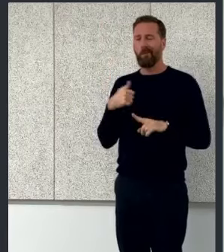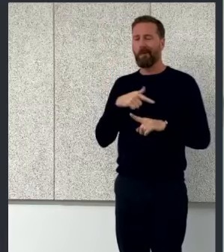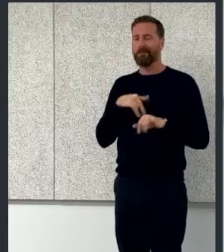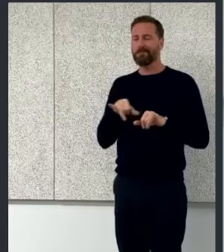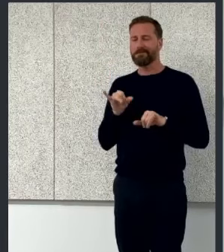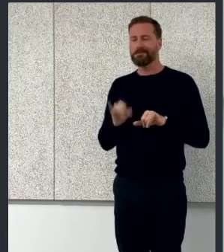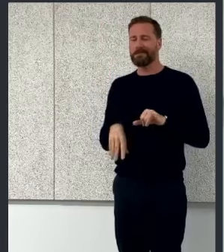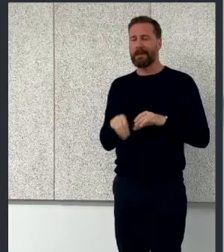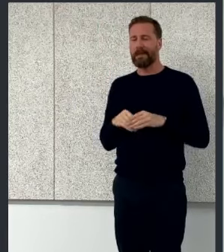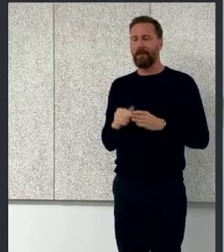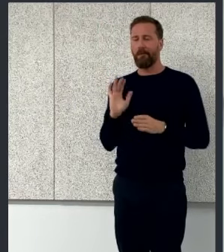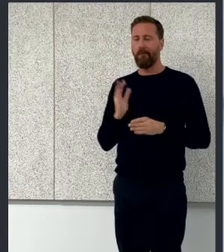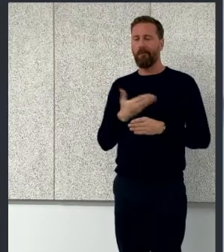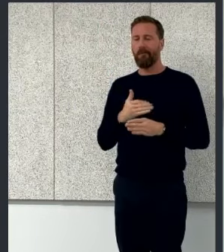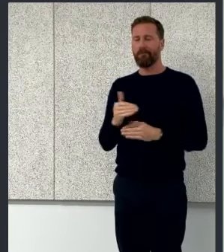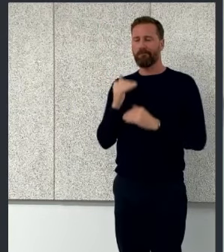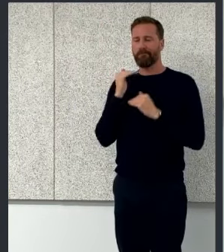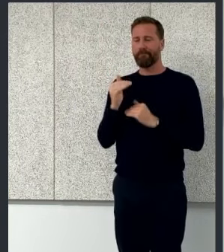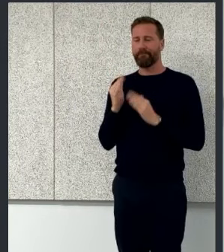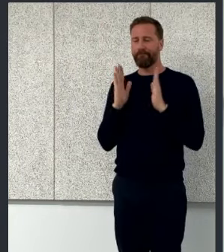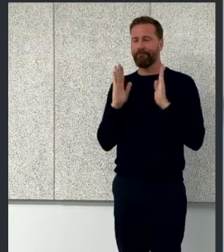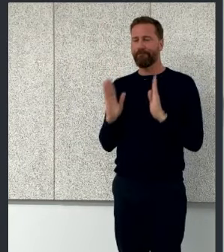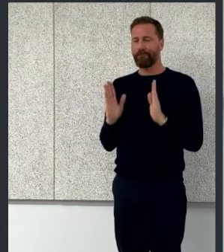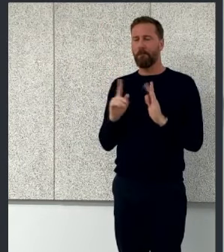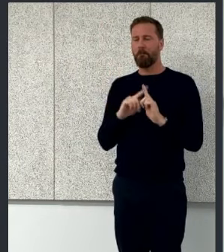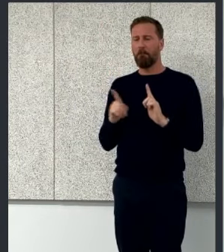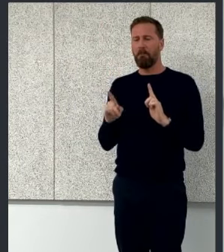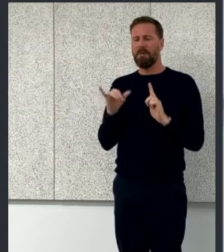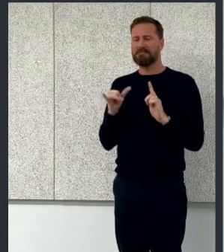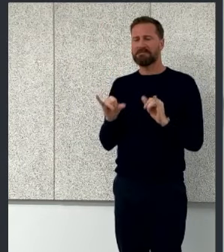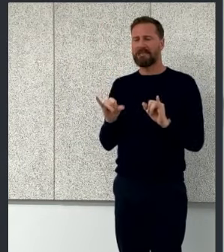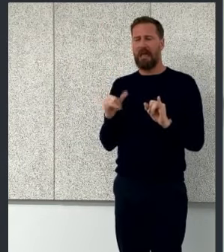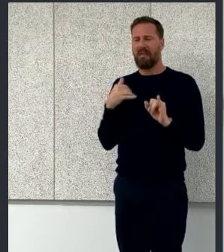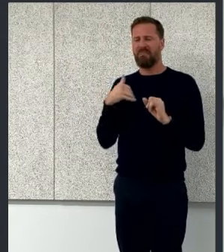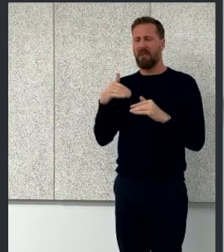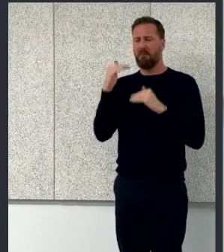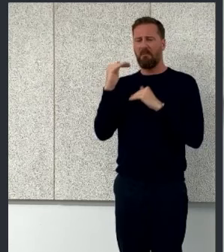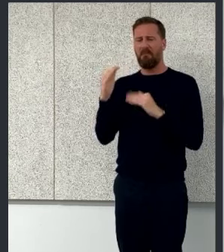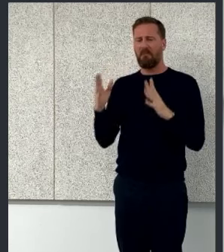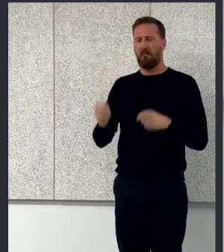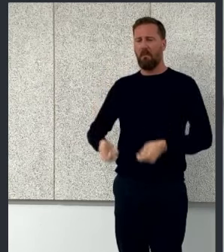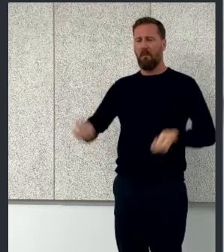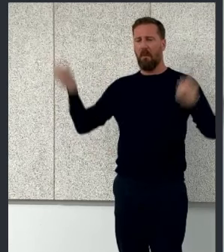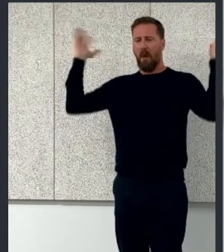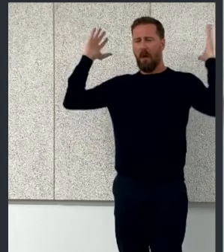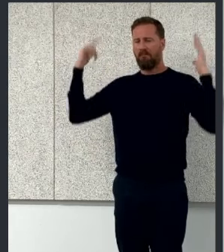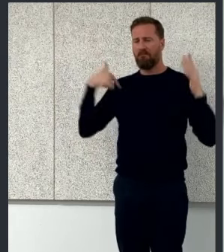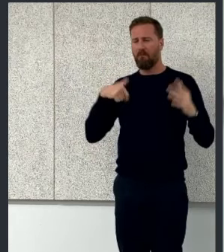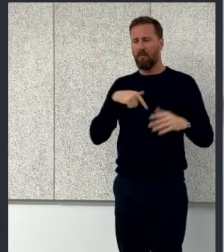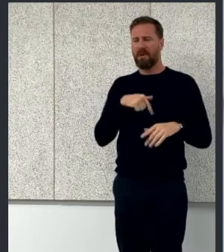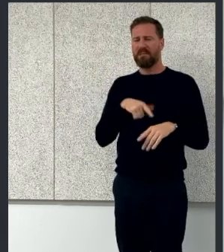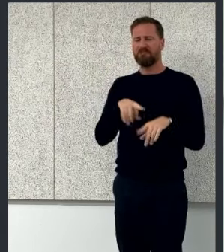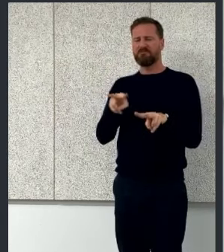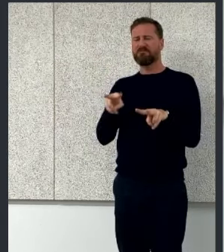have, and I think that that's like a good thing to sort of demystify of